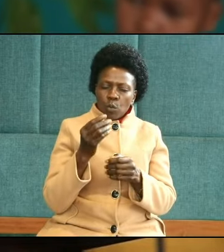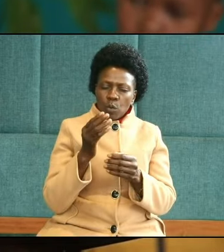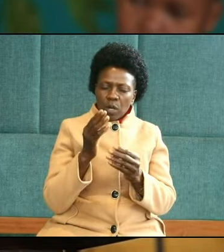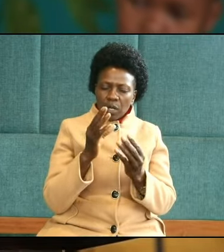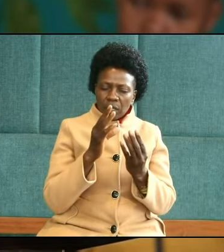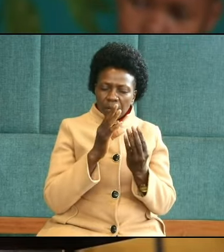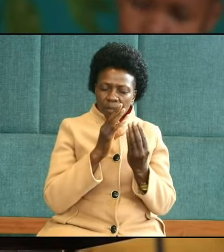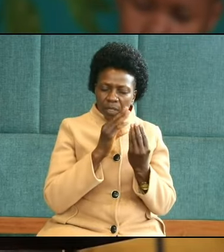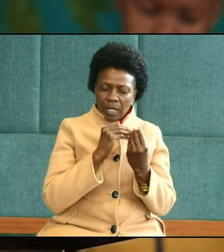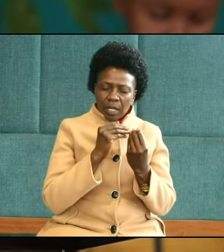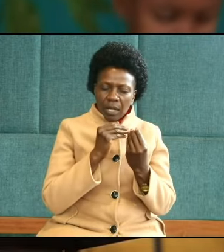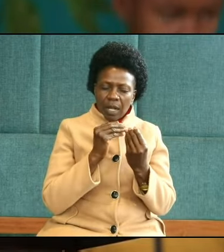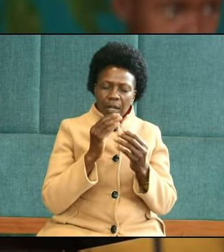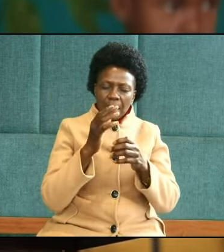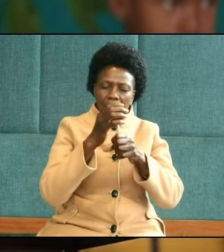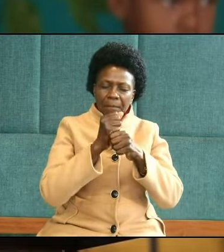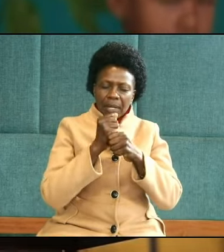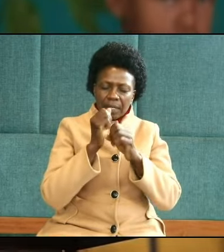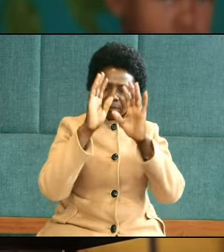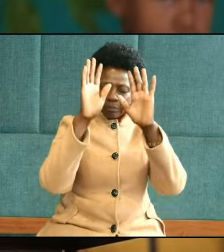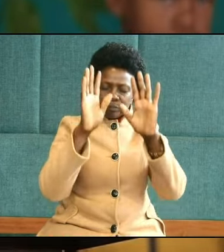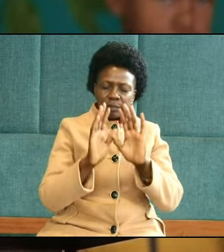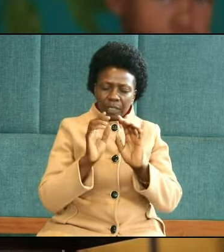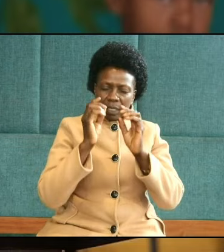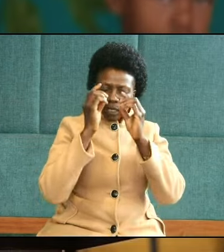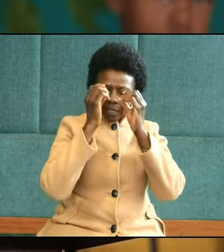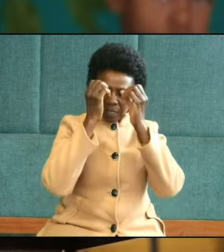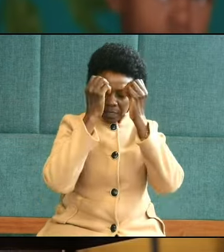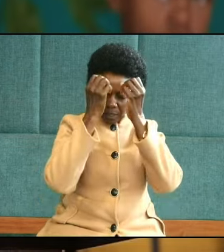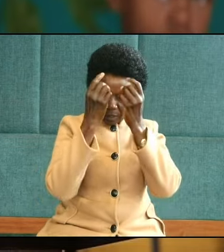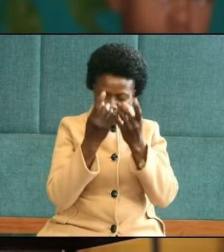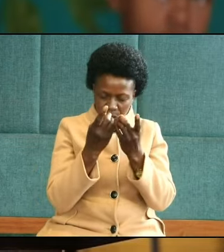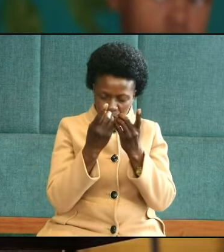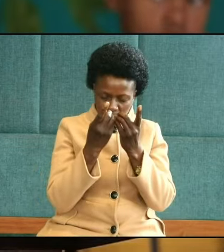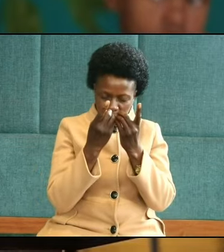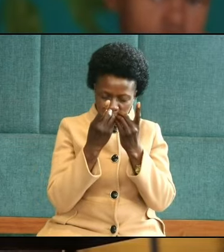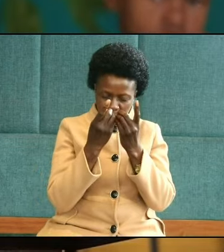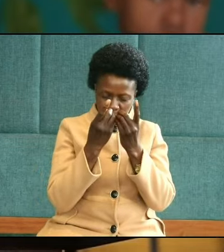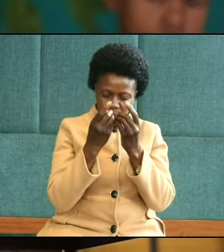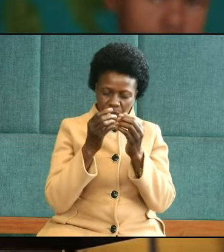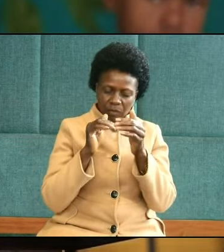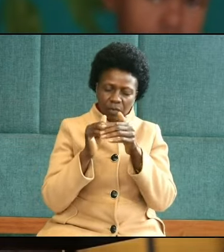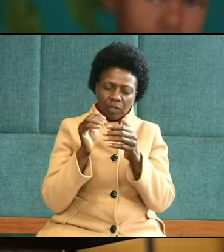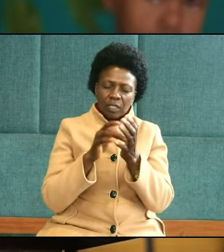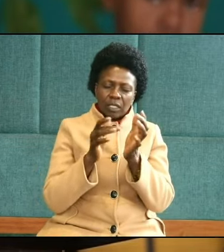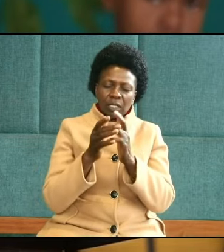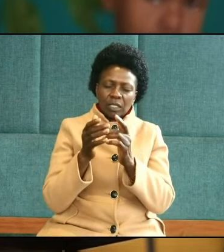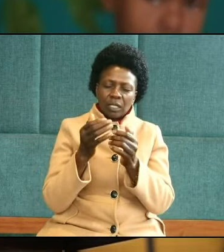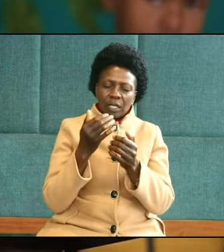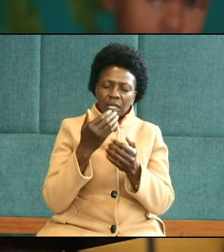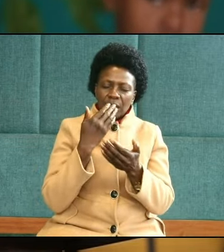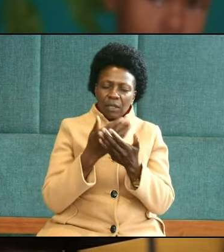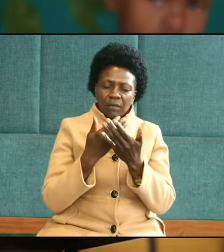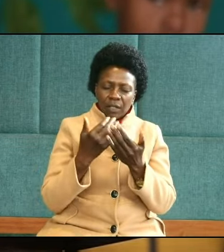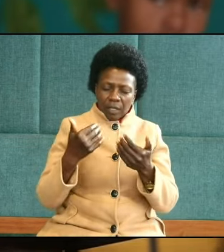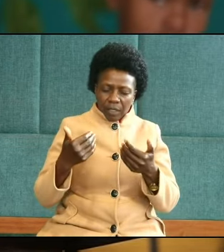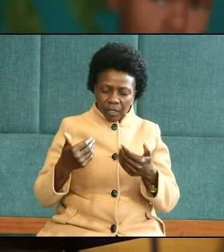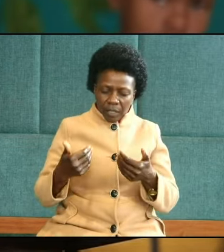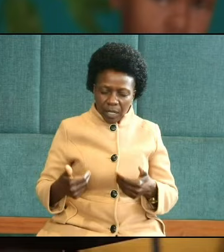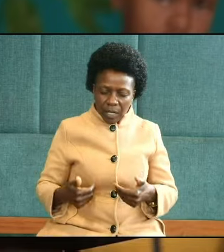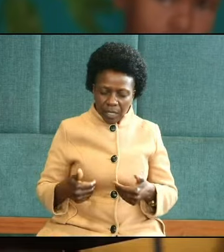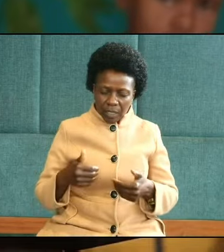that important decision to follow Jesus all the way. Thank you for, from the youngest to the oldest, those who have made